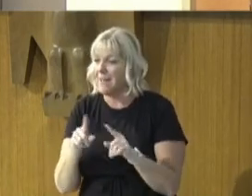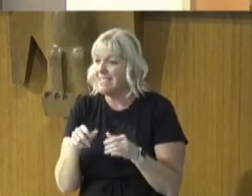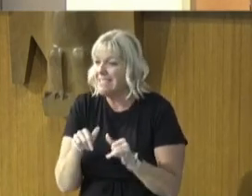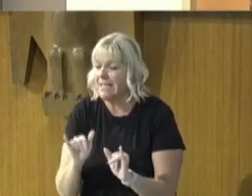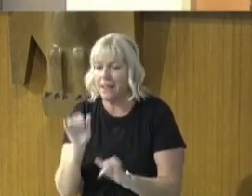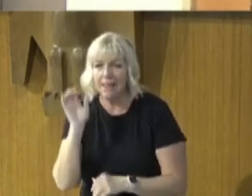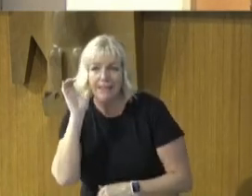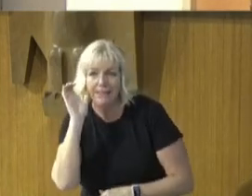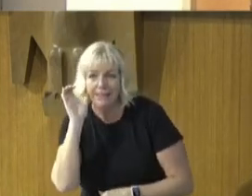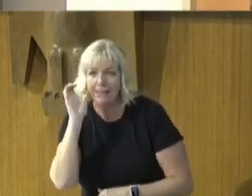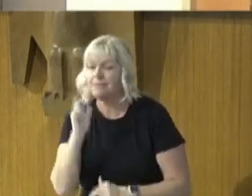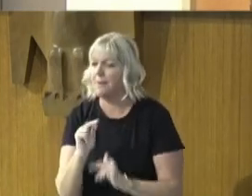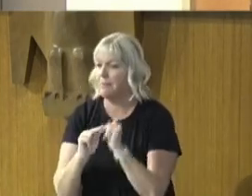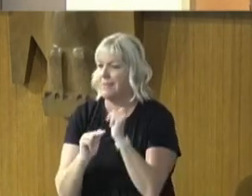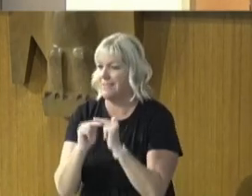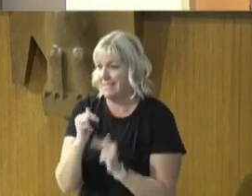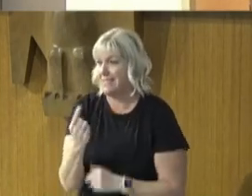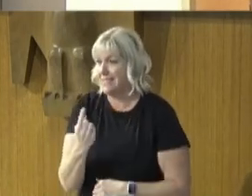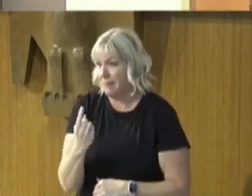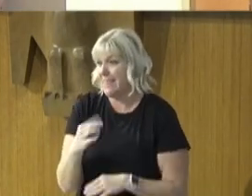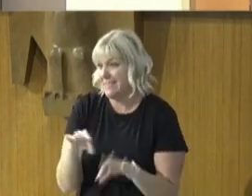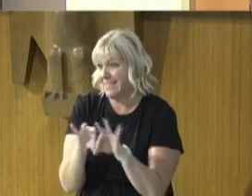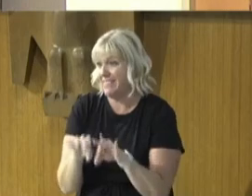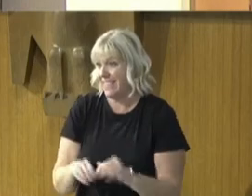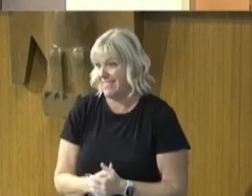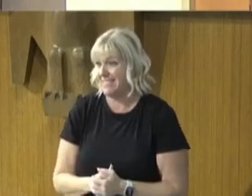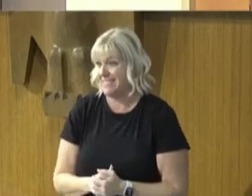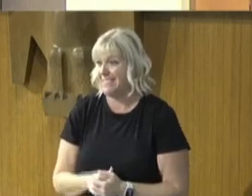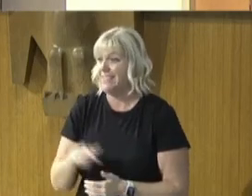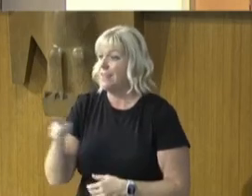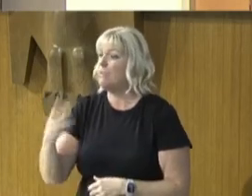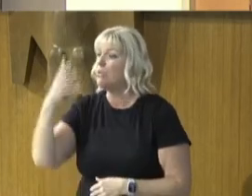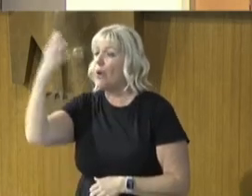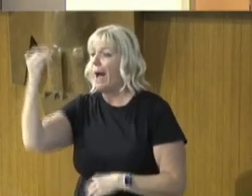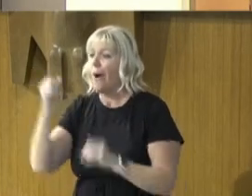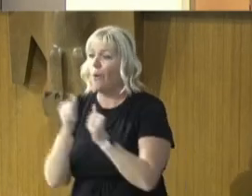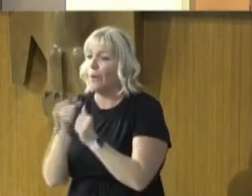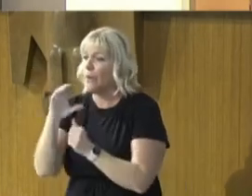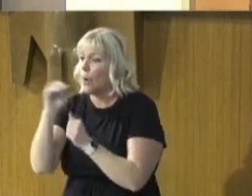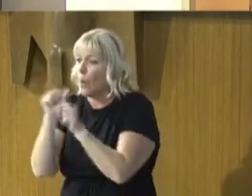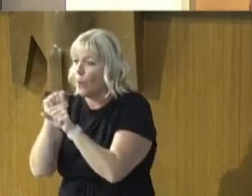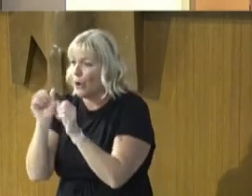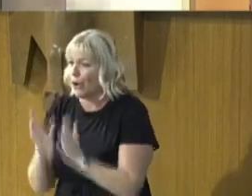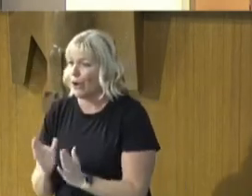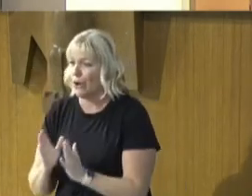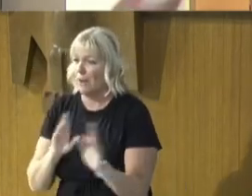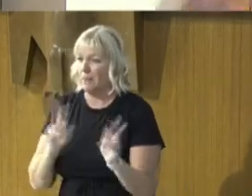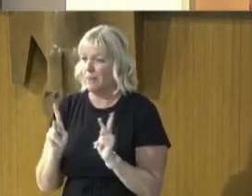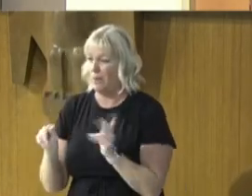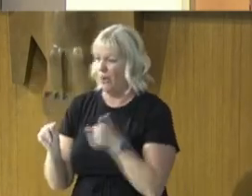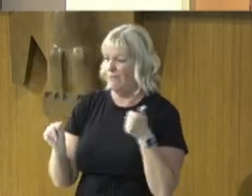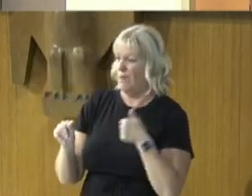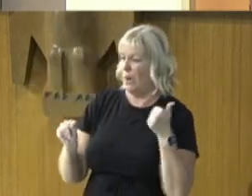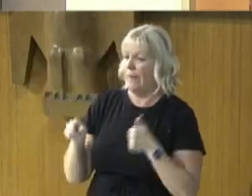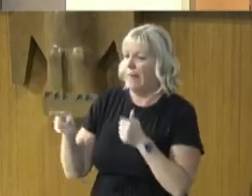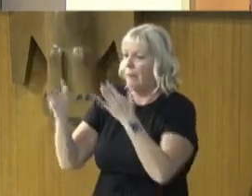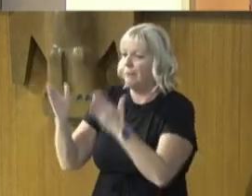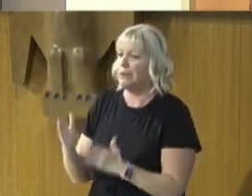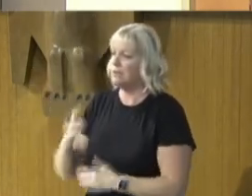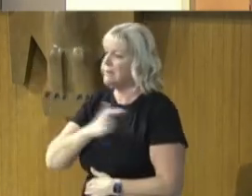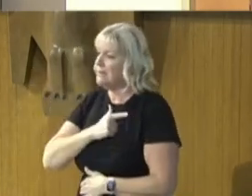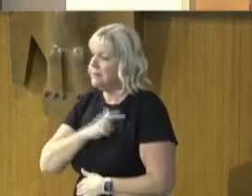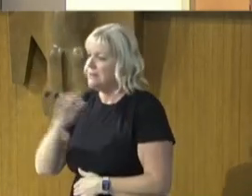but significant. Every time you have lunch with the co-worker that everyone else is avoiding because they're not perceived as pulling their weight,